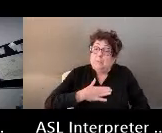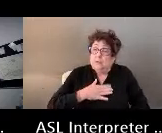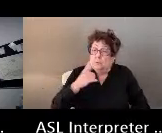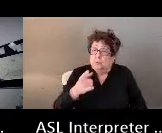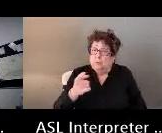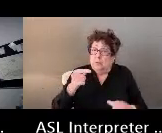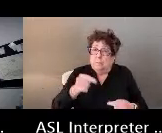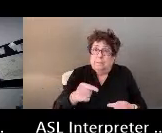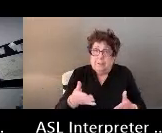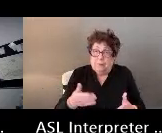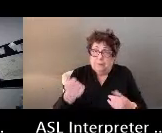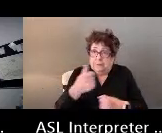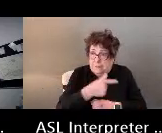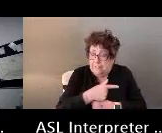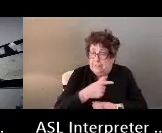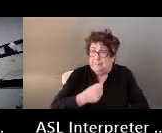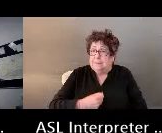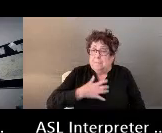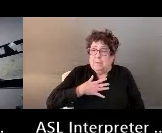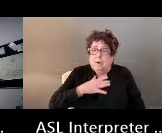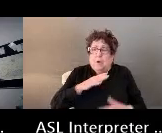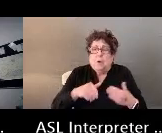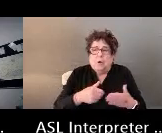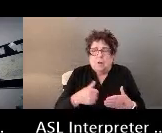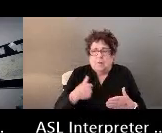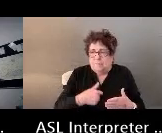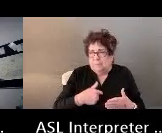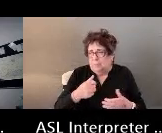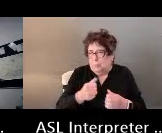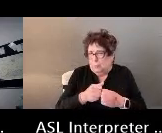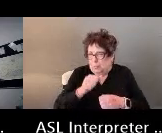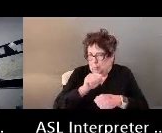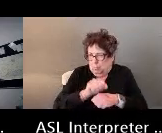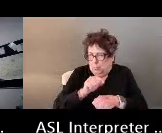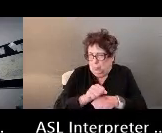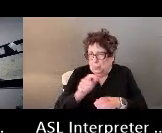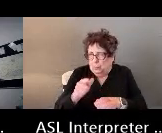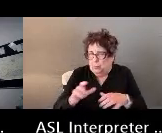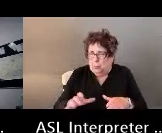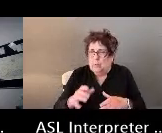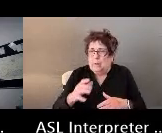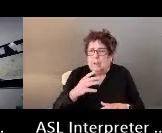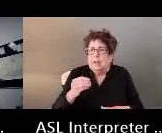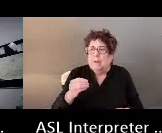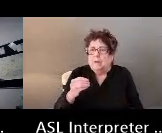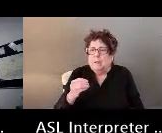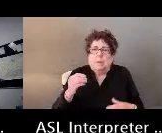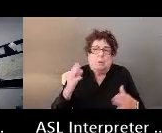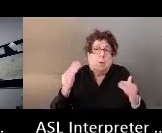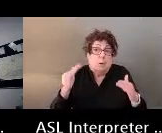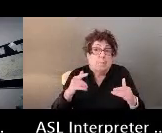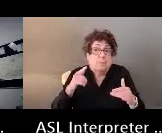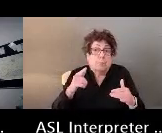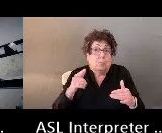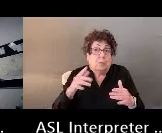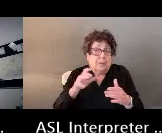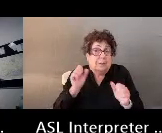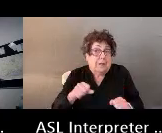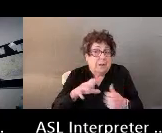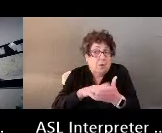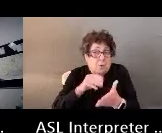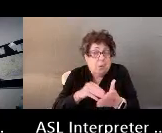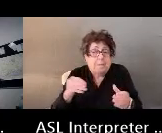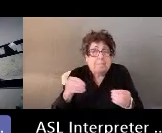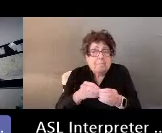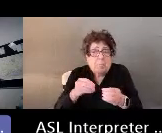us with the work that you're doing. And we hope that we can learn more from the Virginia Bureau of People with Disabilities.